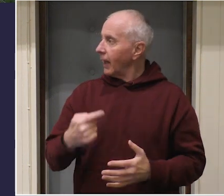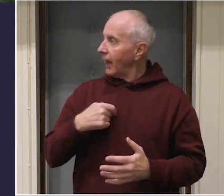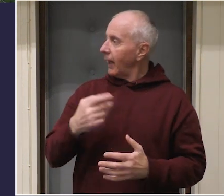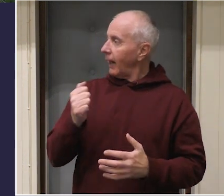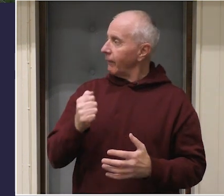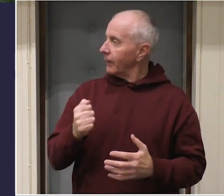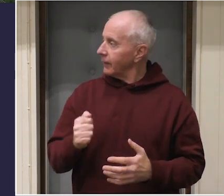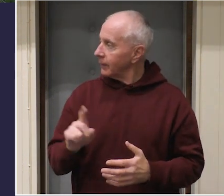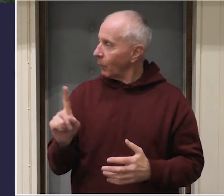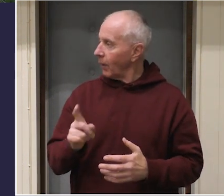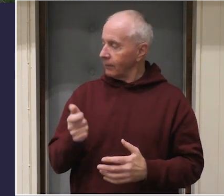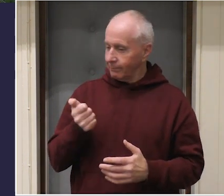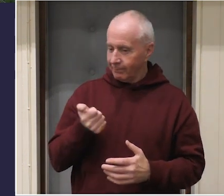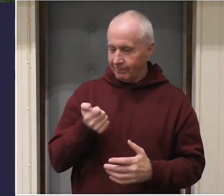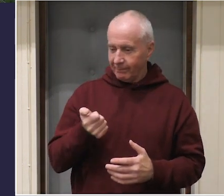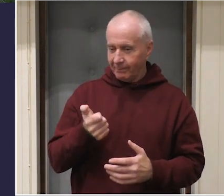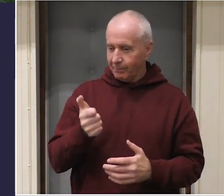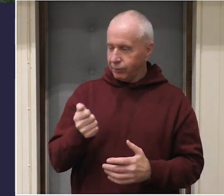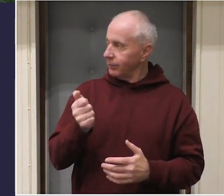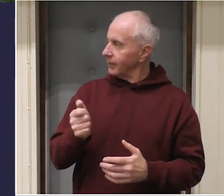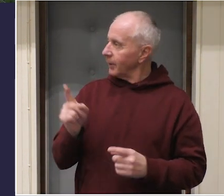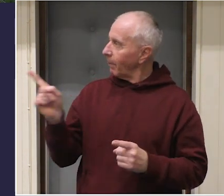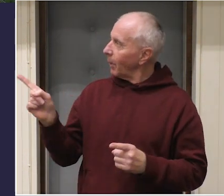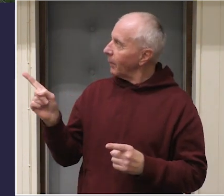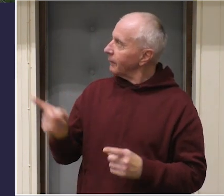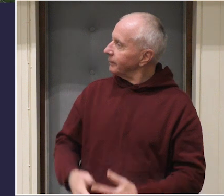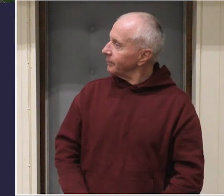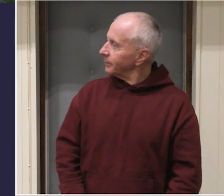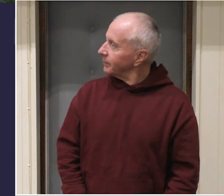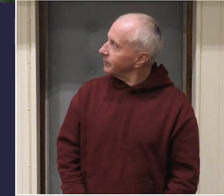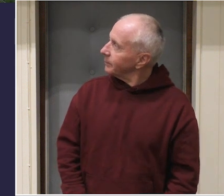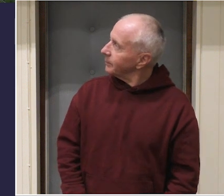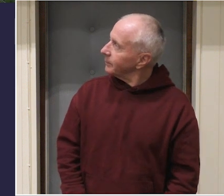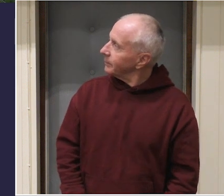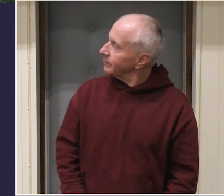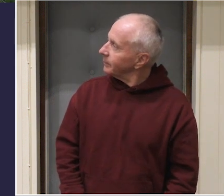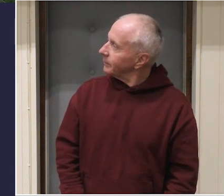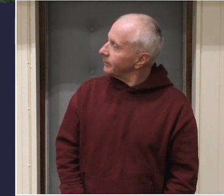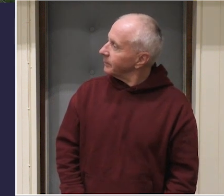which apparently points at the screen, but comes out on the computer as well. Let's try that.